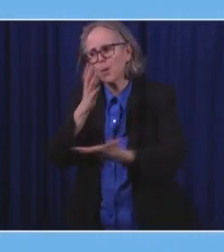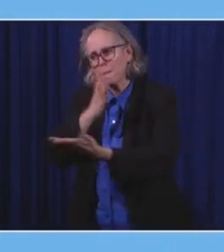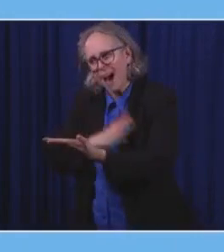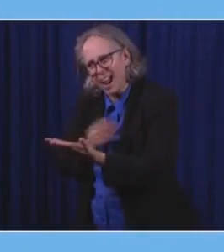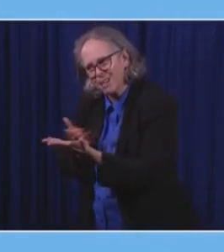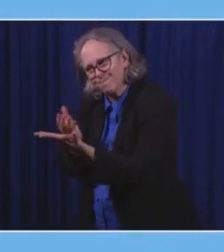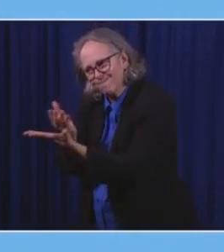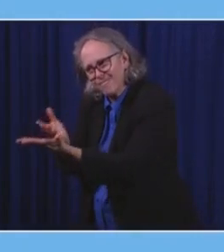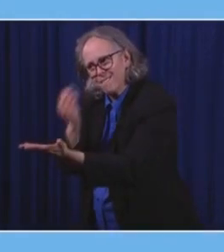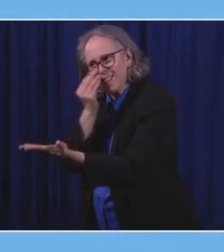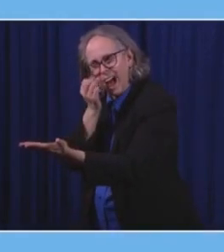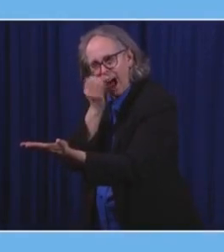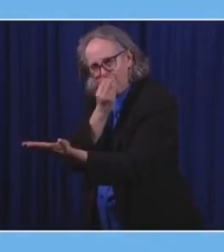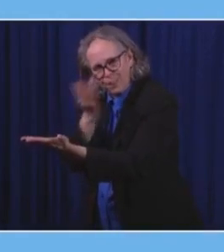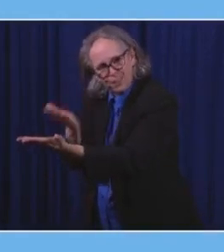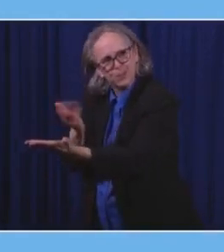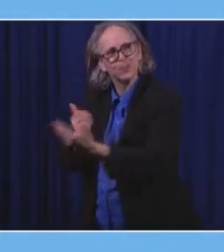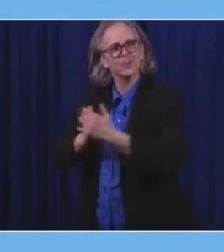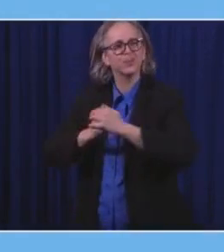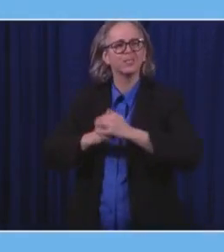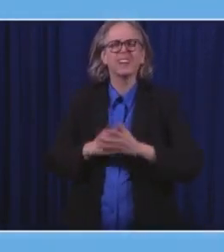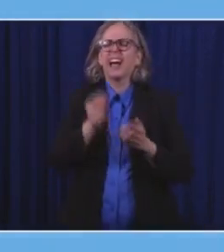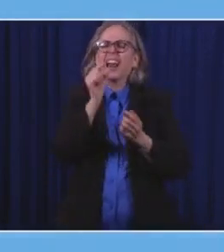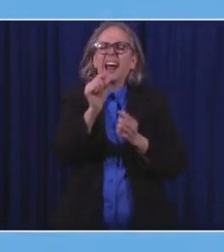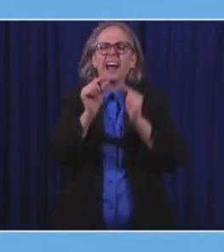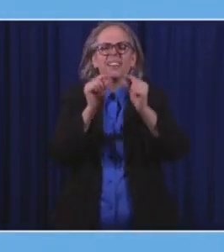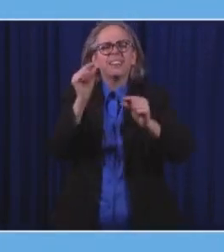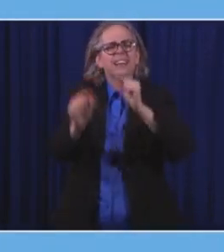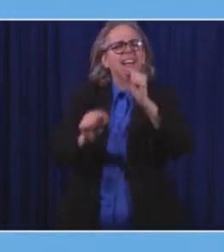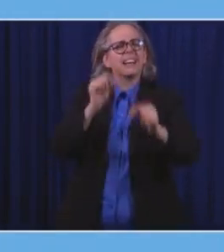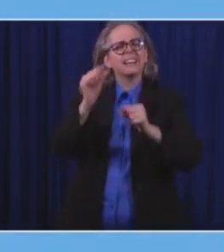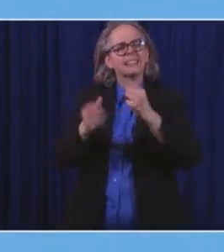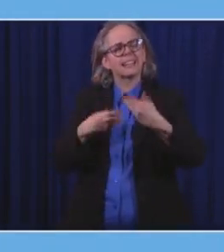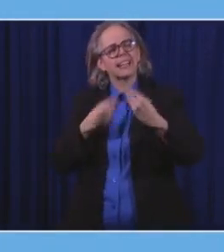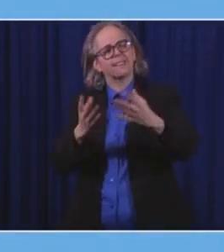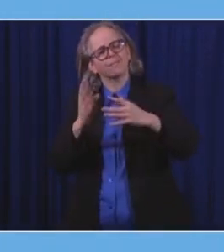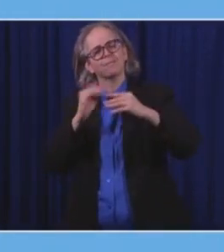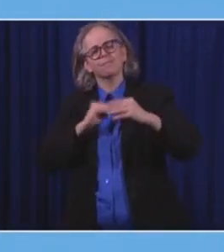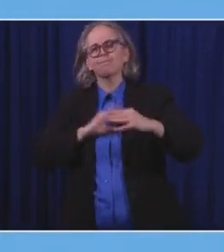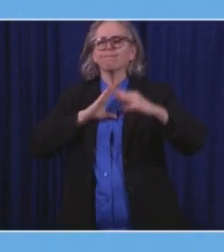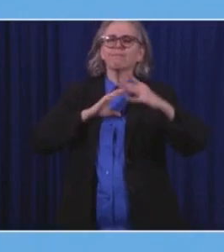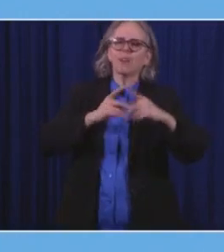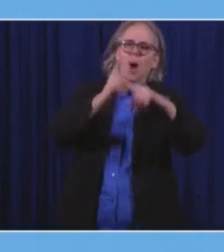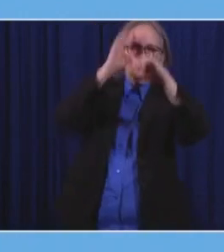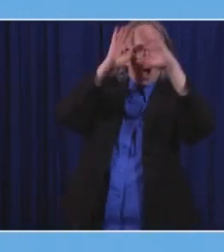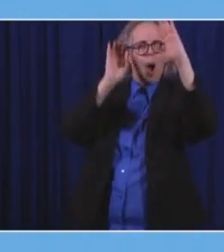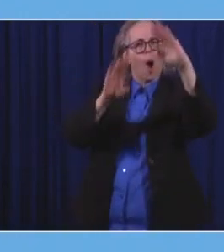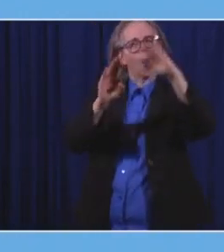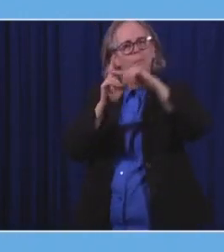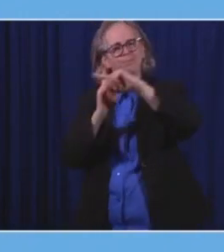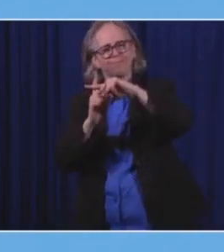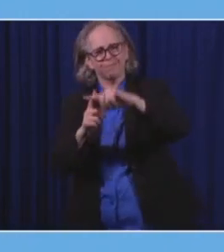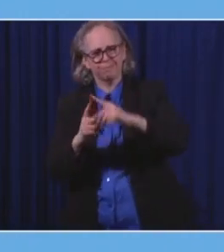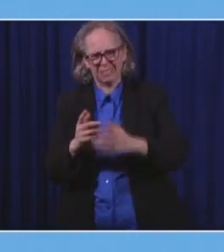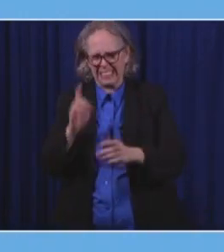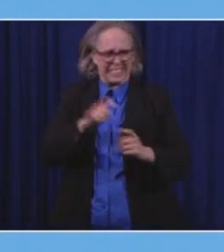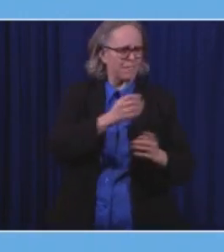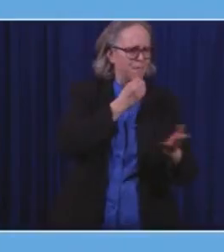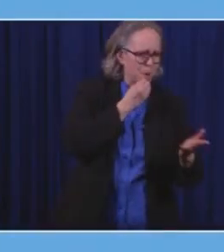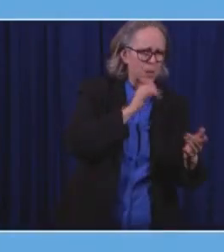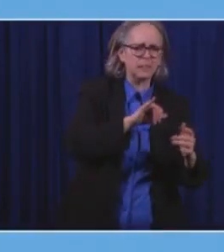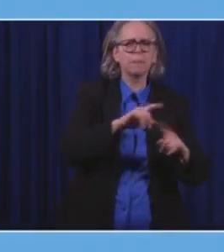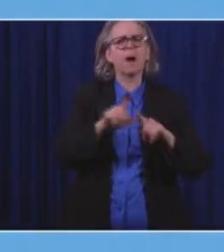You're welcome. It's just as a little thank you, as a little pick-me-up. Like, other than food, we know that other things are going on, but this is for